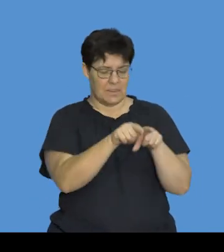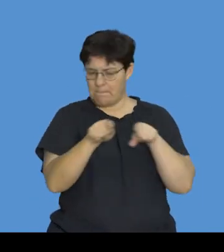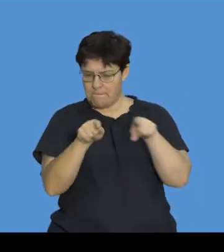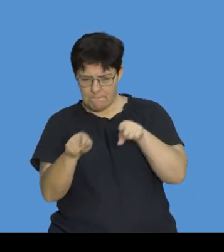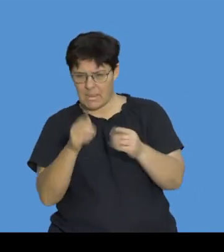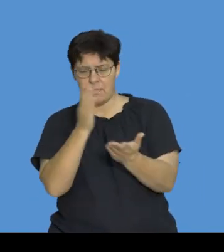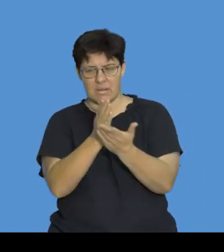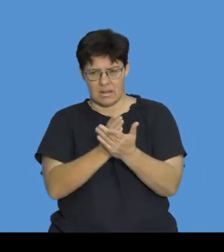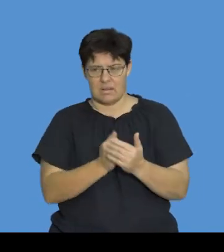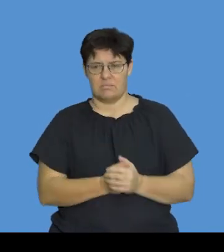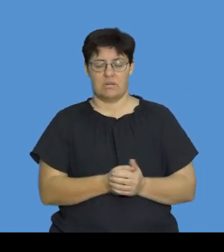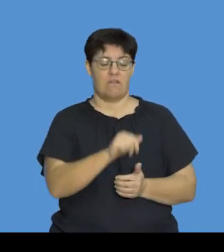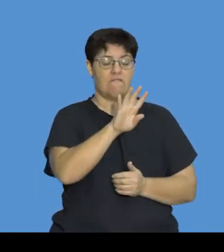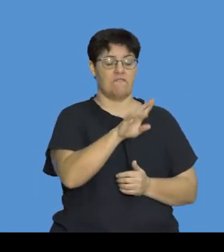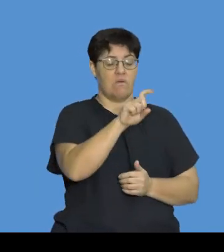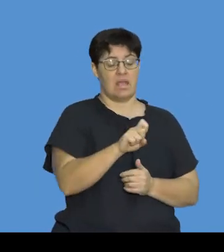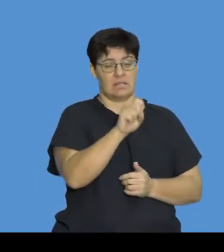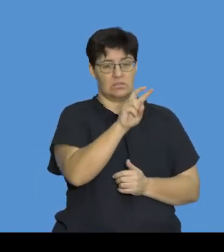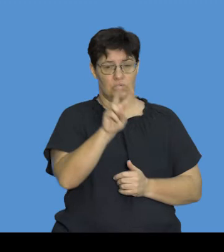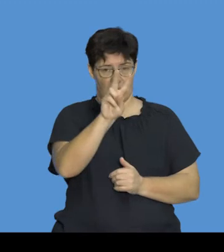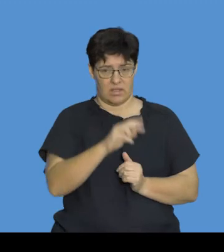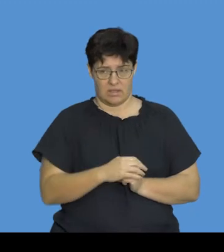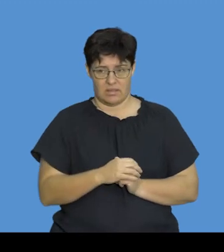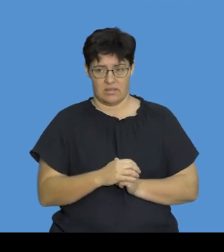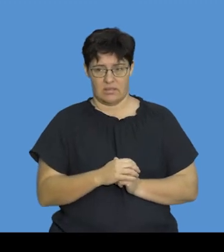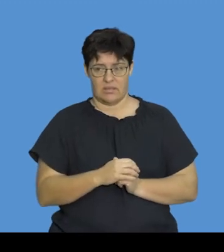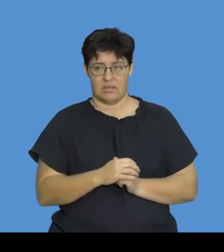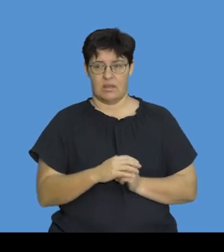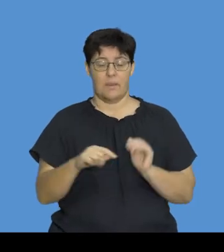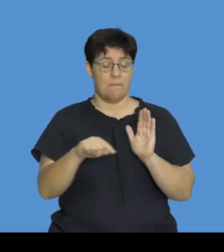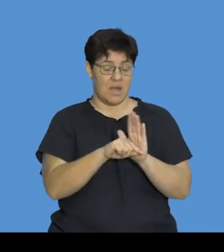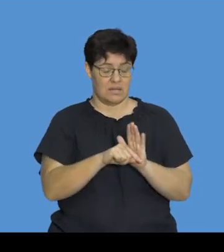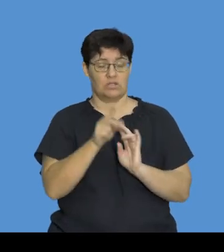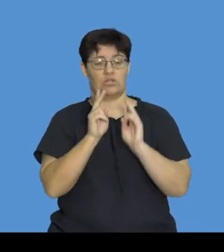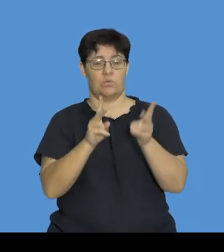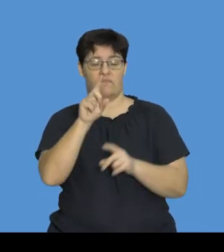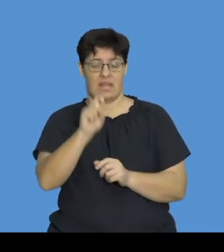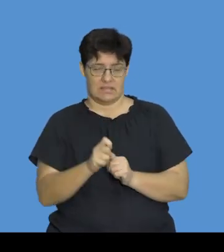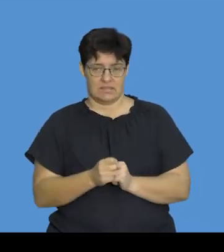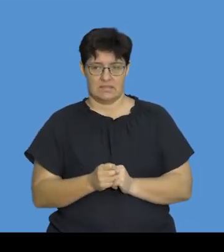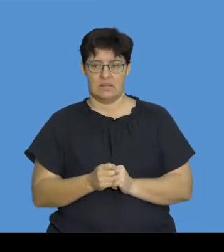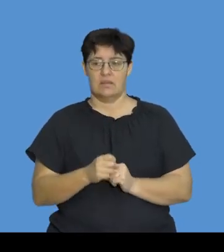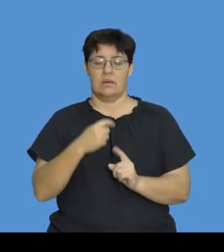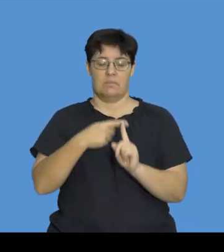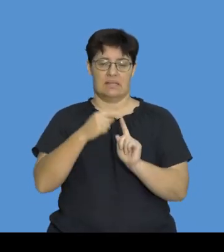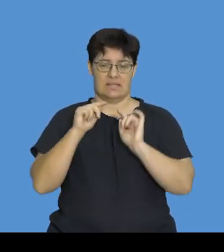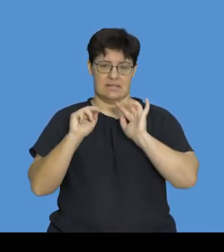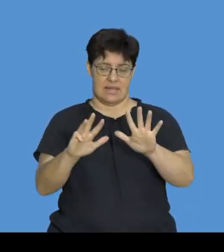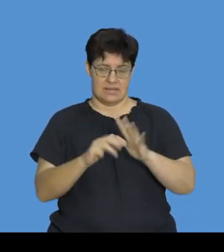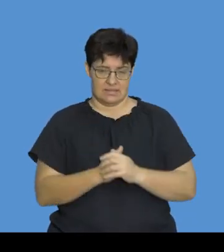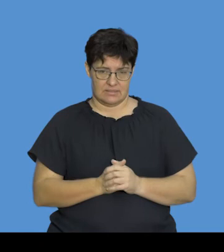in the middle, it becomes 4x squared minus 12x